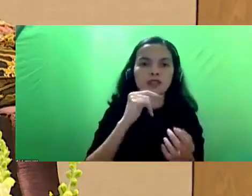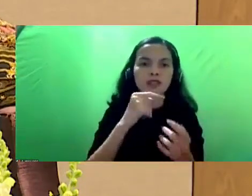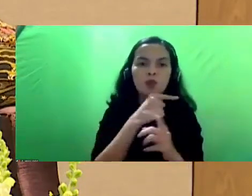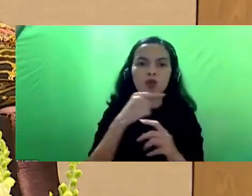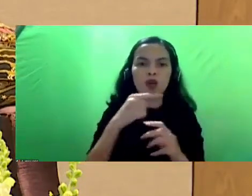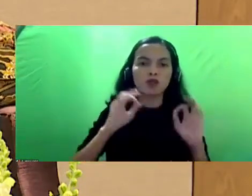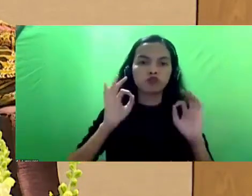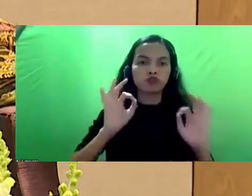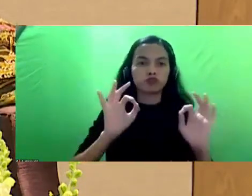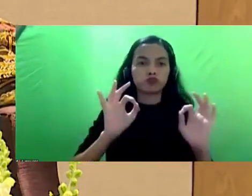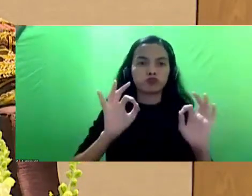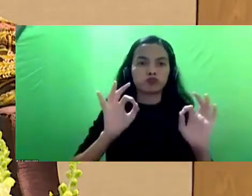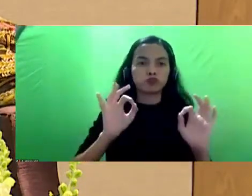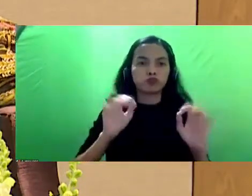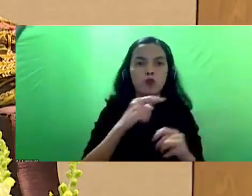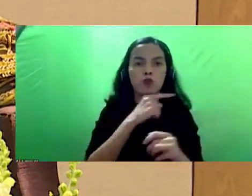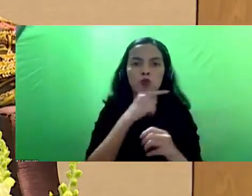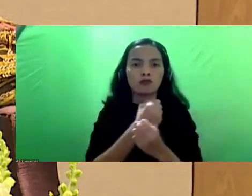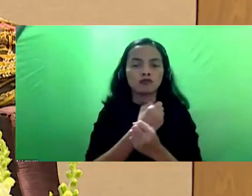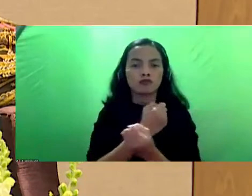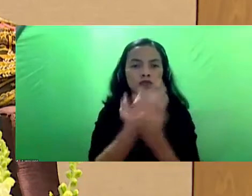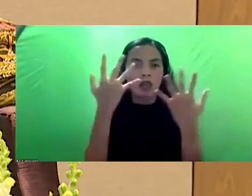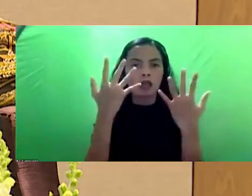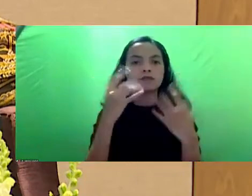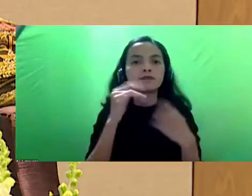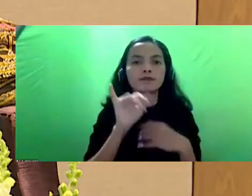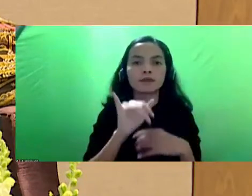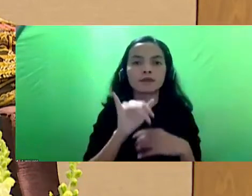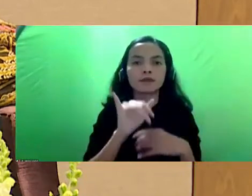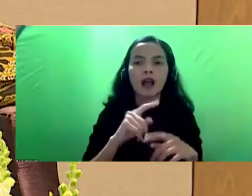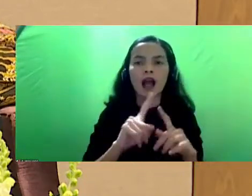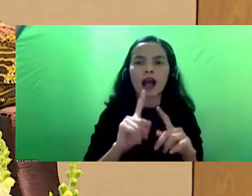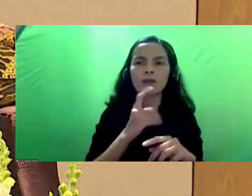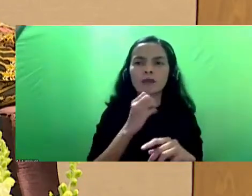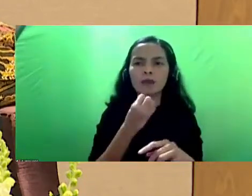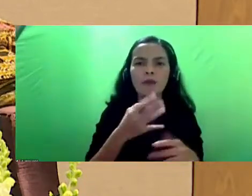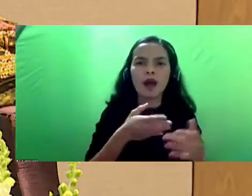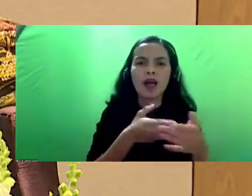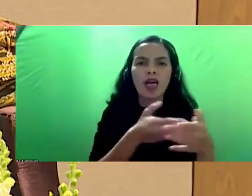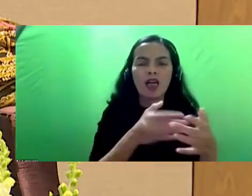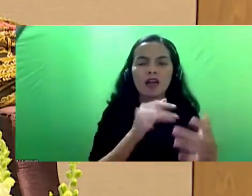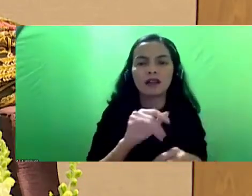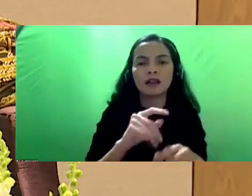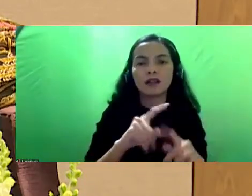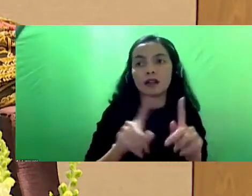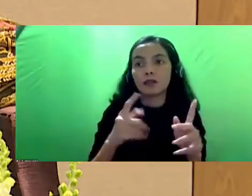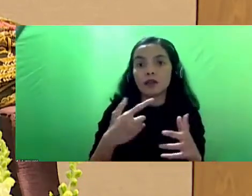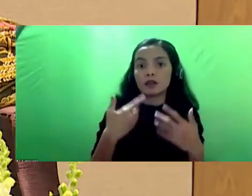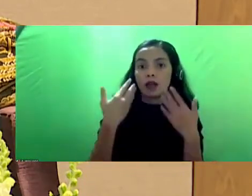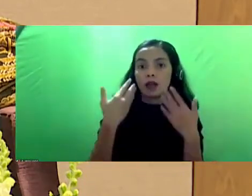There's some efforts, but I don't think that that really solve the